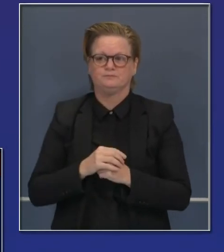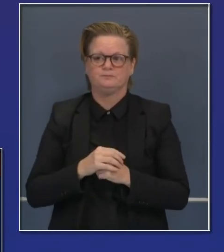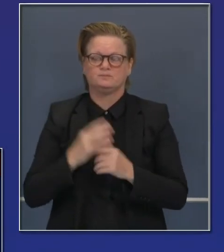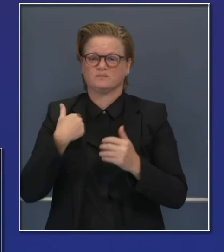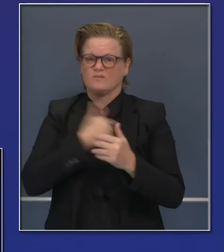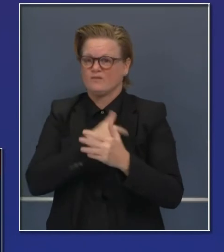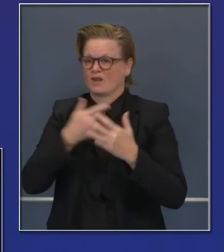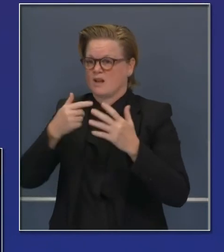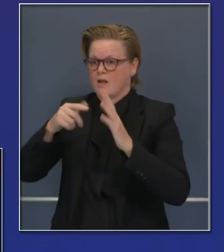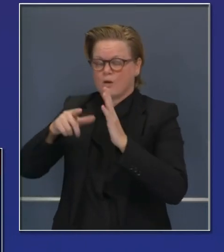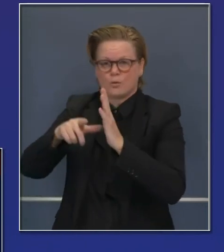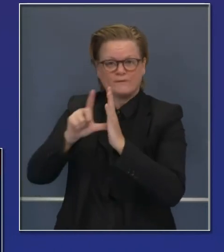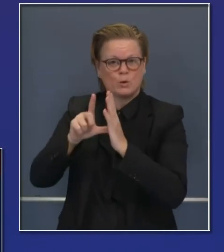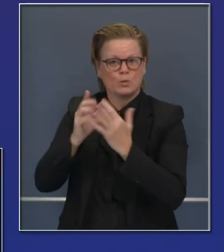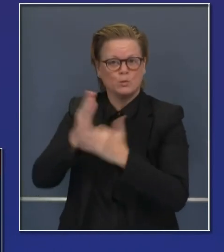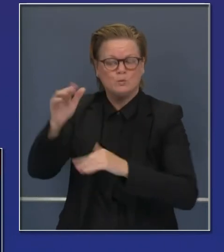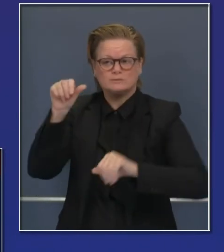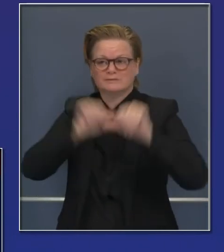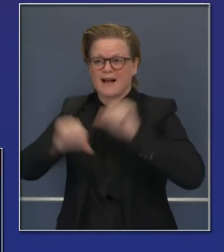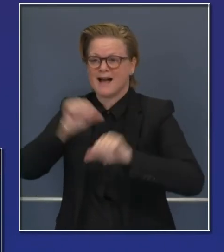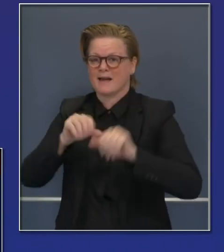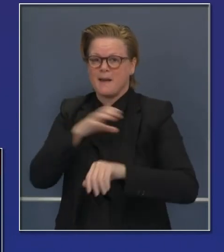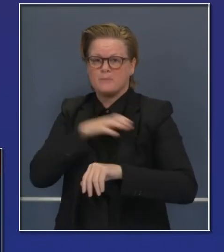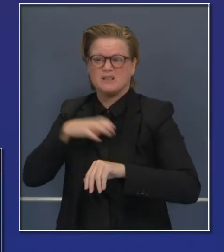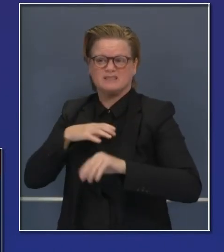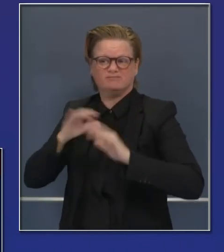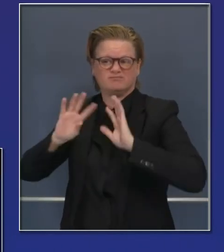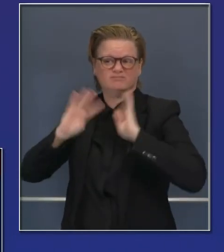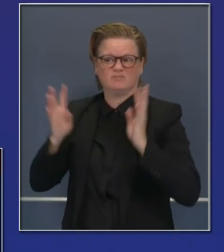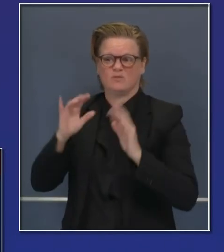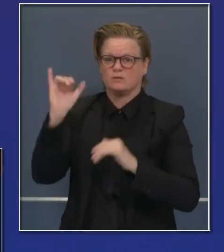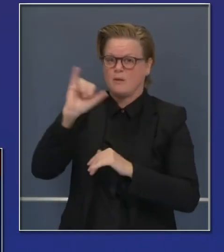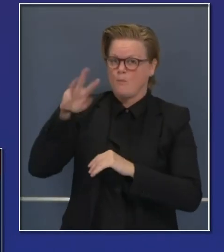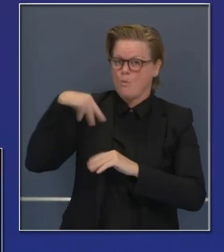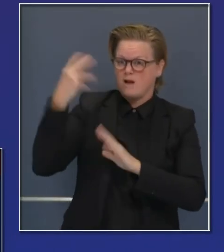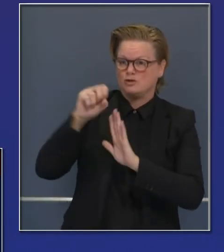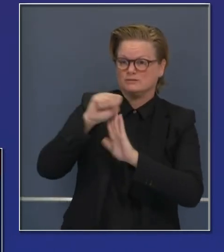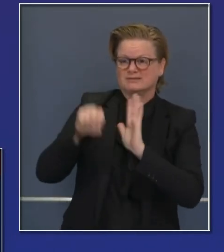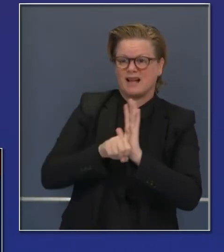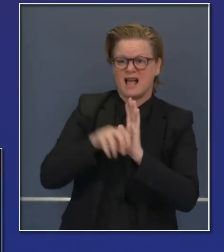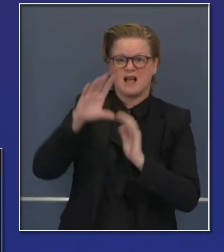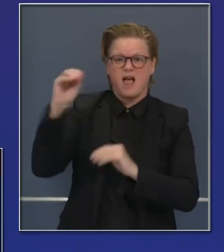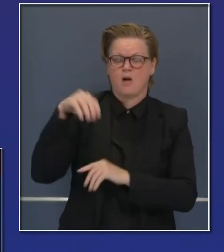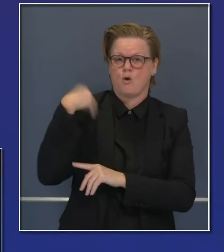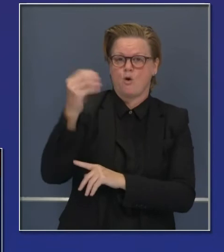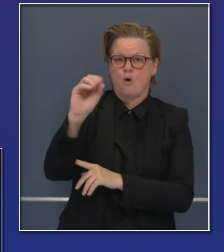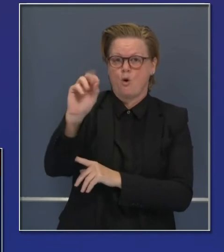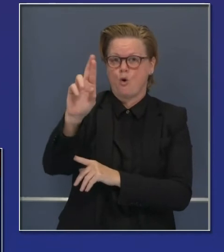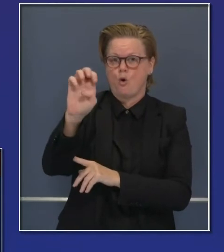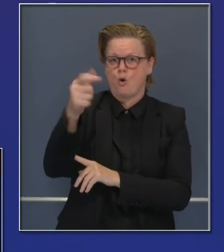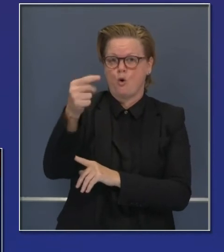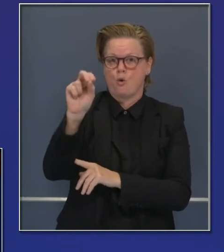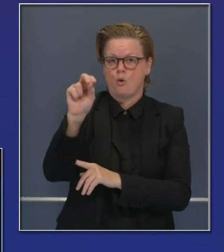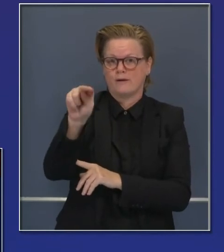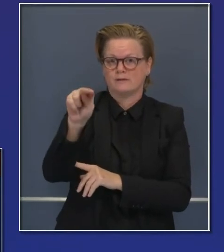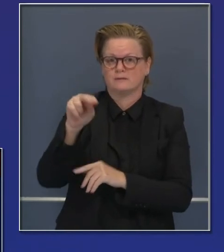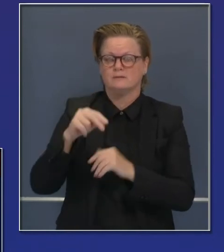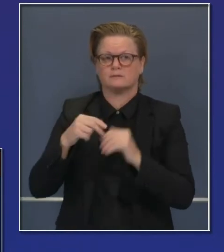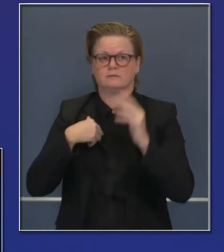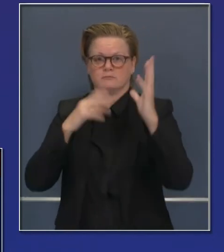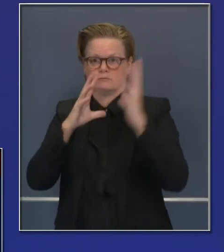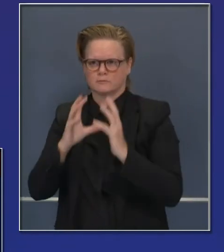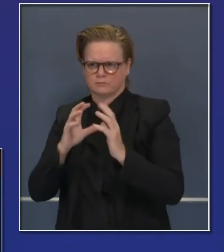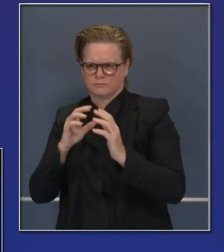State and Oregon and with some of the world's leading experts that happen to represent this 11-member body. They have been very